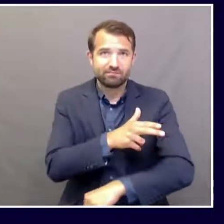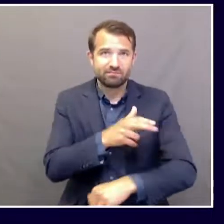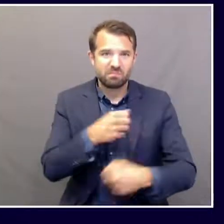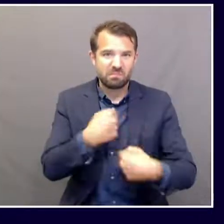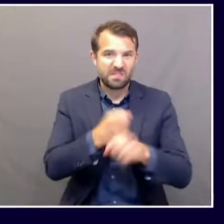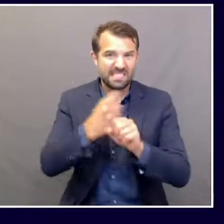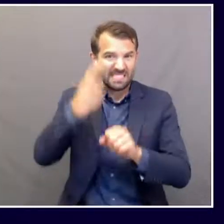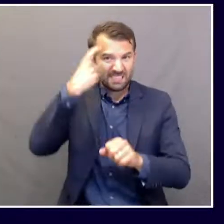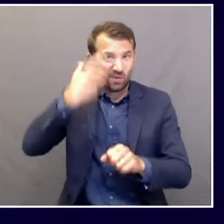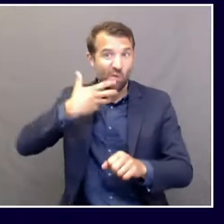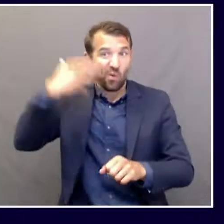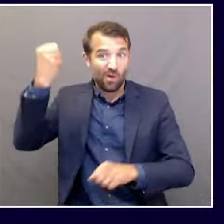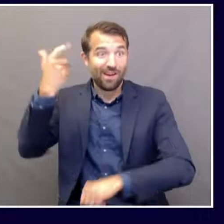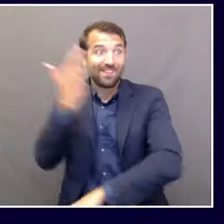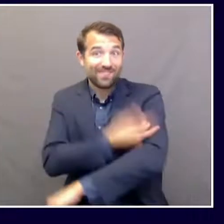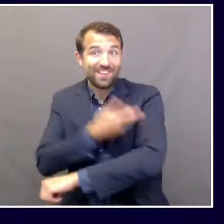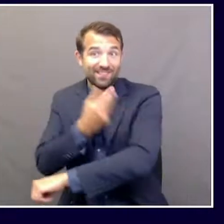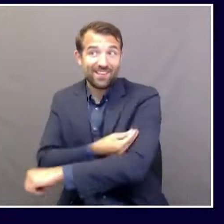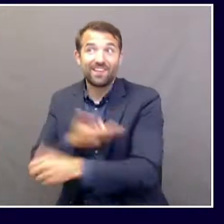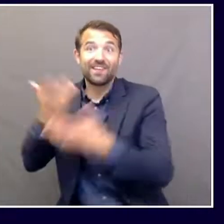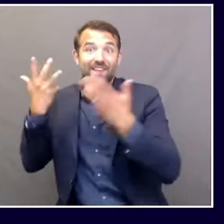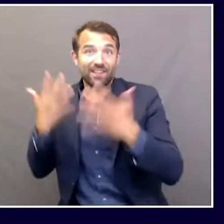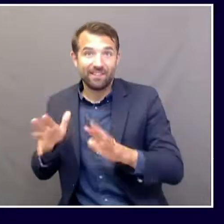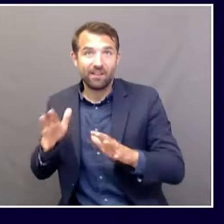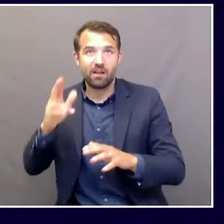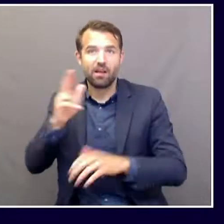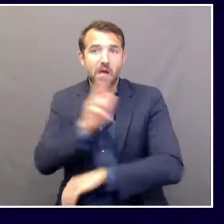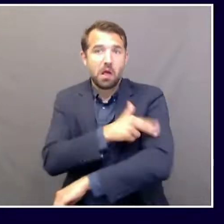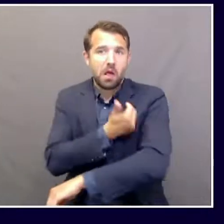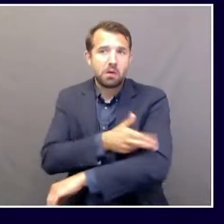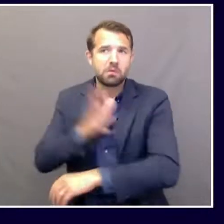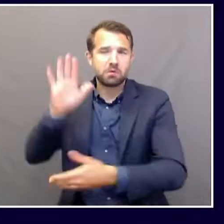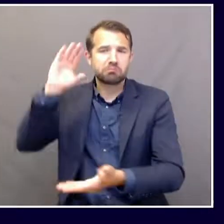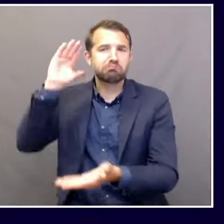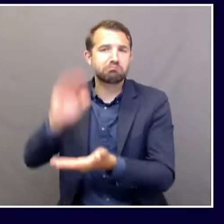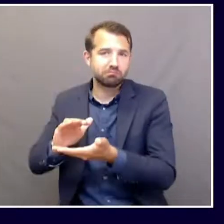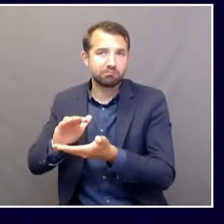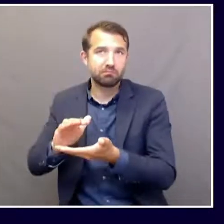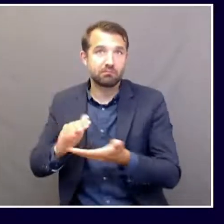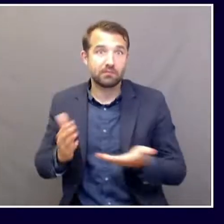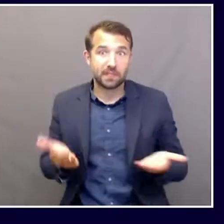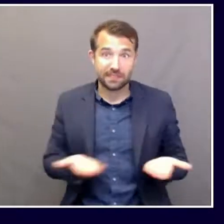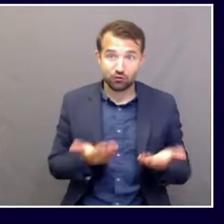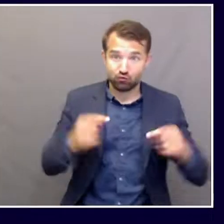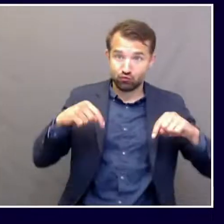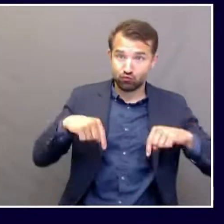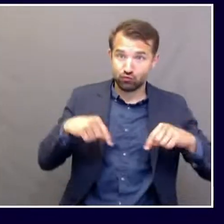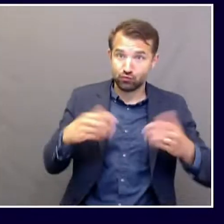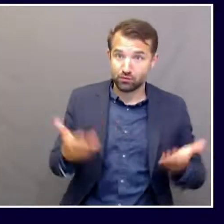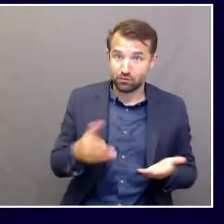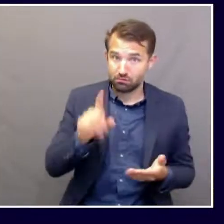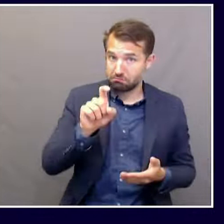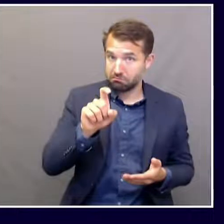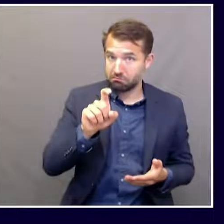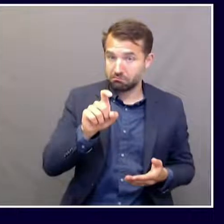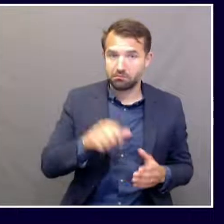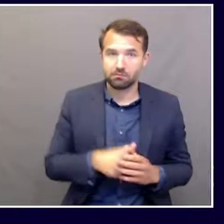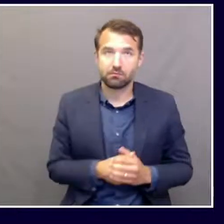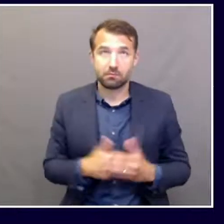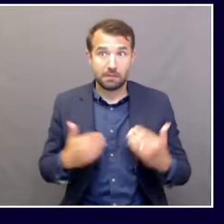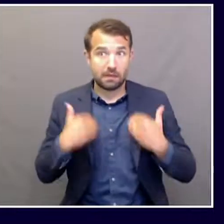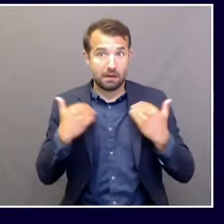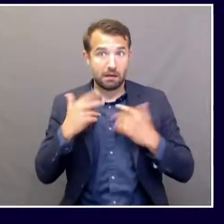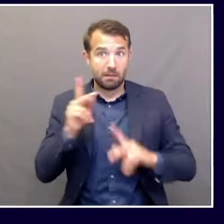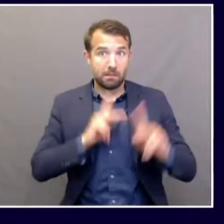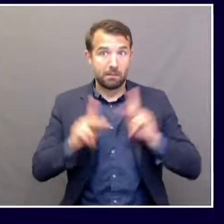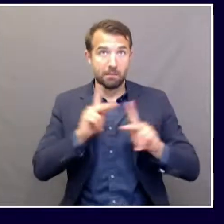But are we seeing any of that? Are there any recent trends in hospitalizations that might suggest, younger people or anything like that, or not